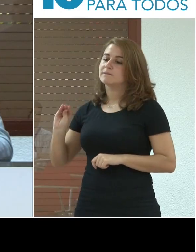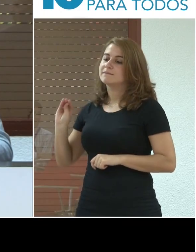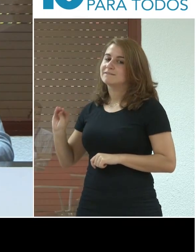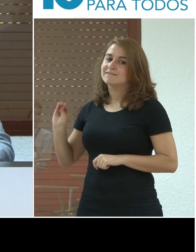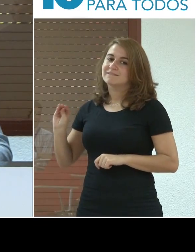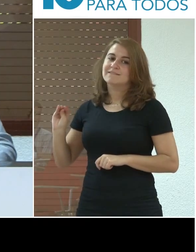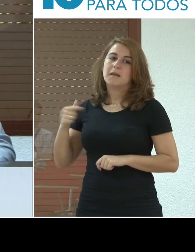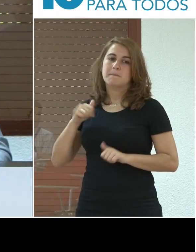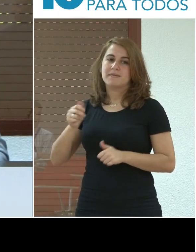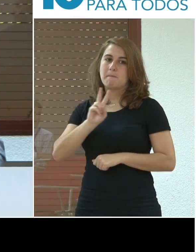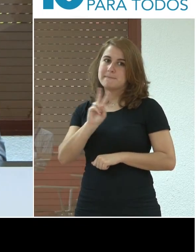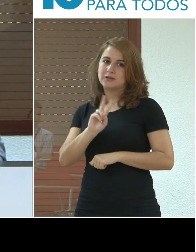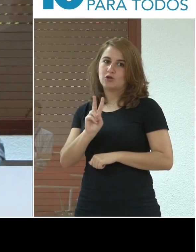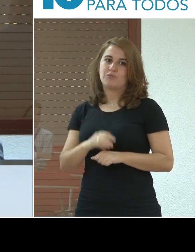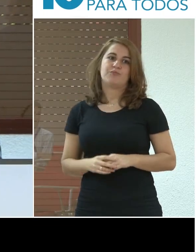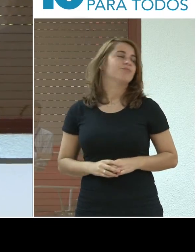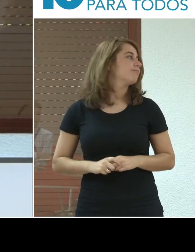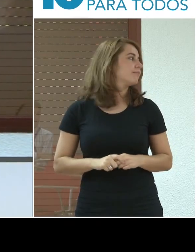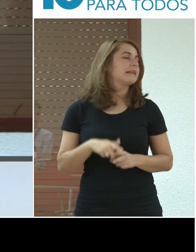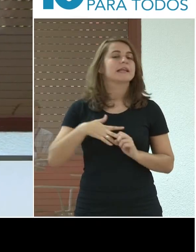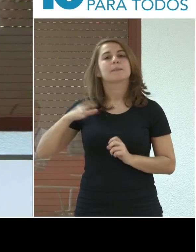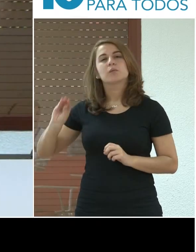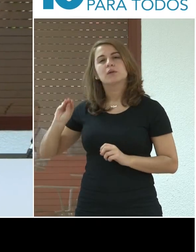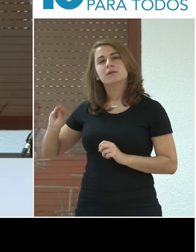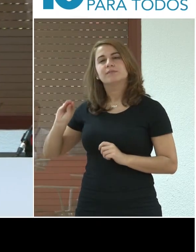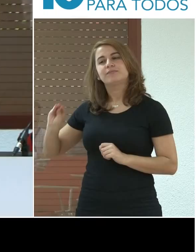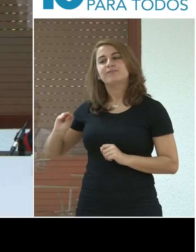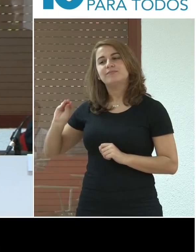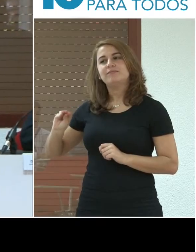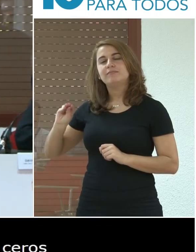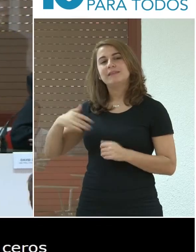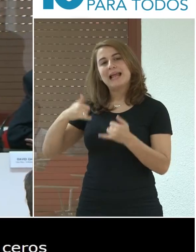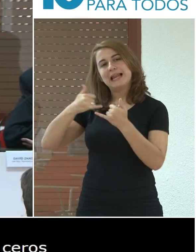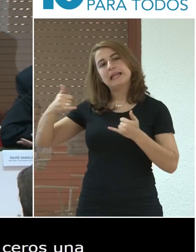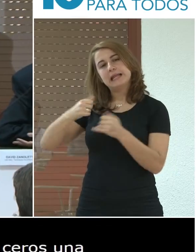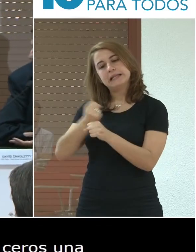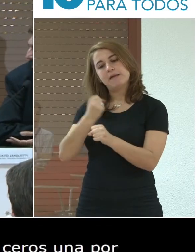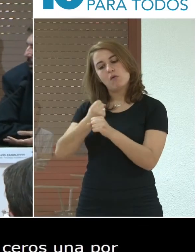I did wanted to formulate a question. We will start with Victor.